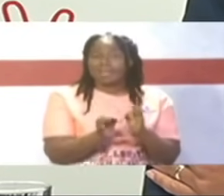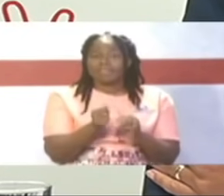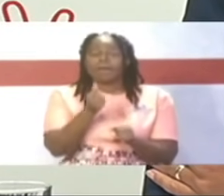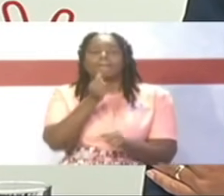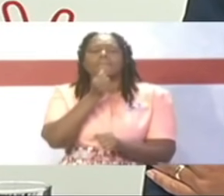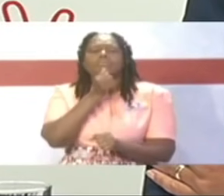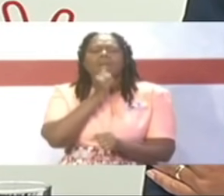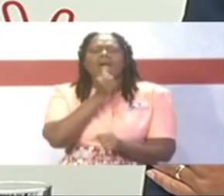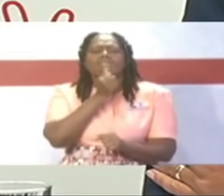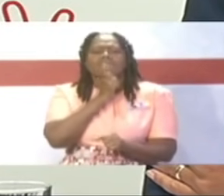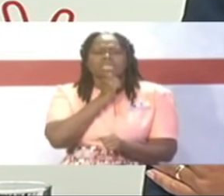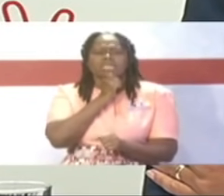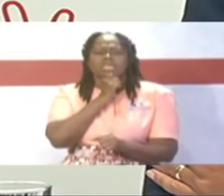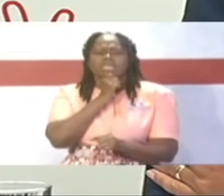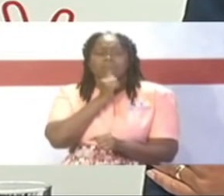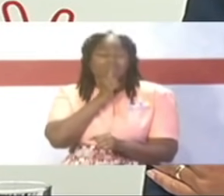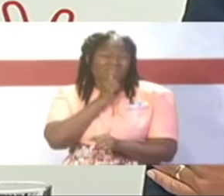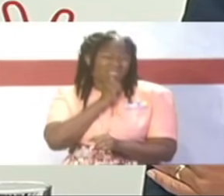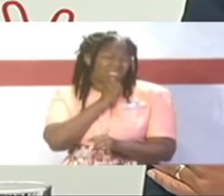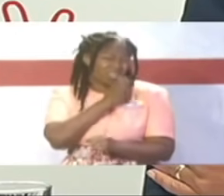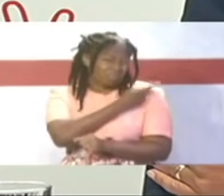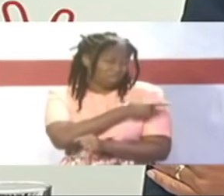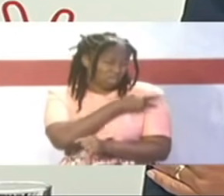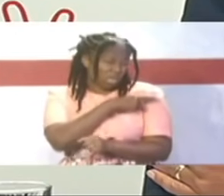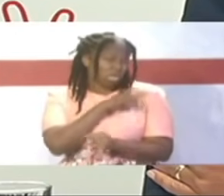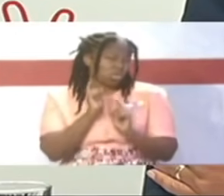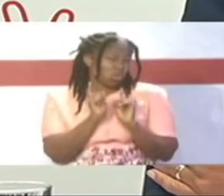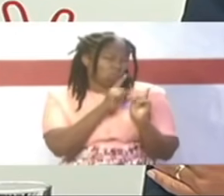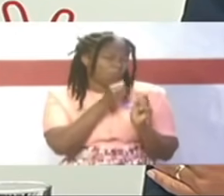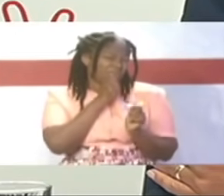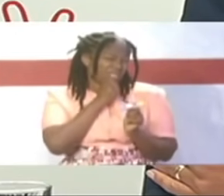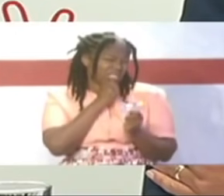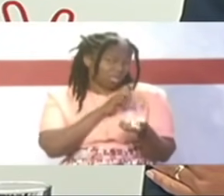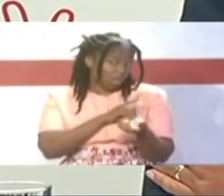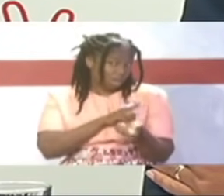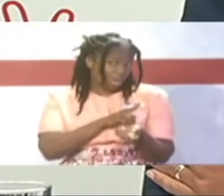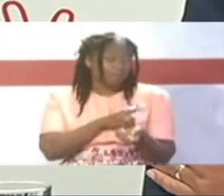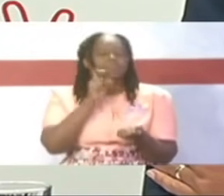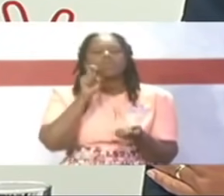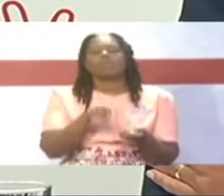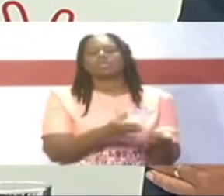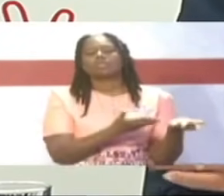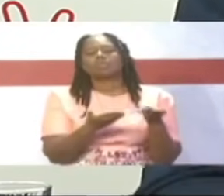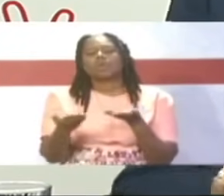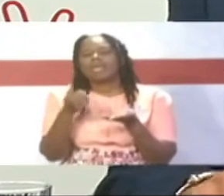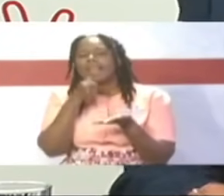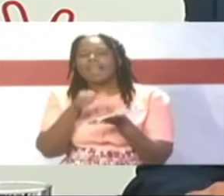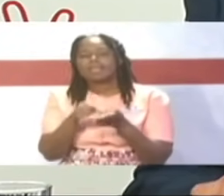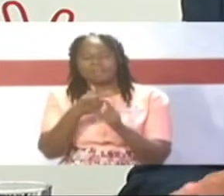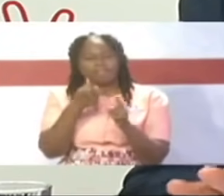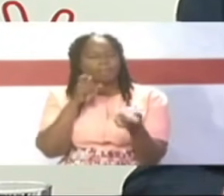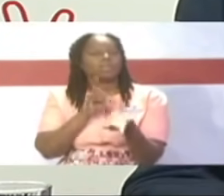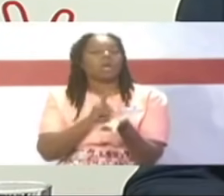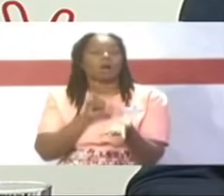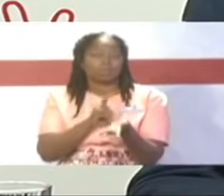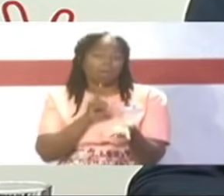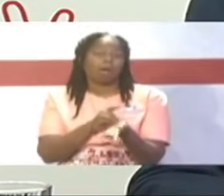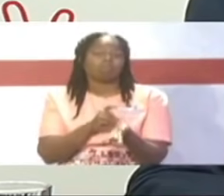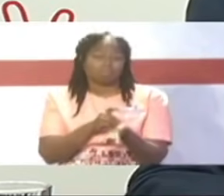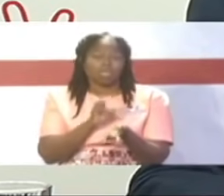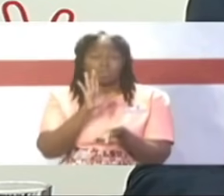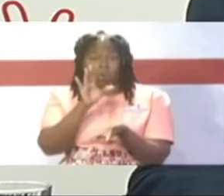status, disease states we are speaking about, you will need to bring in a referral letter from your attending